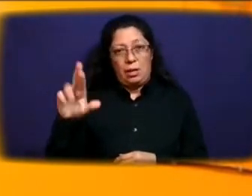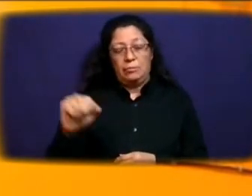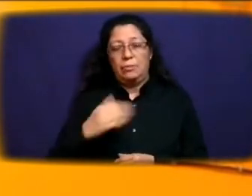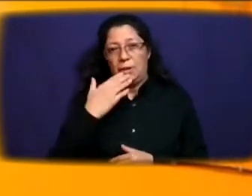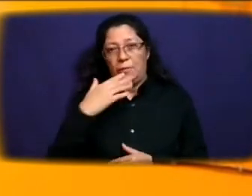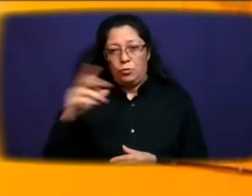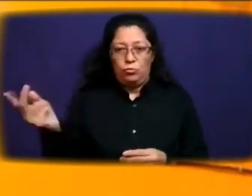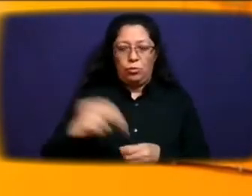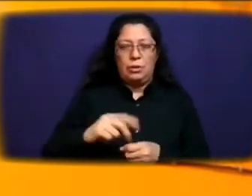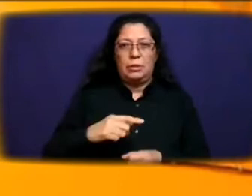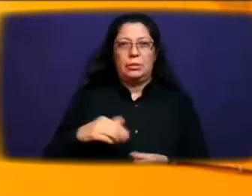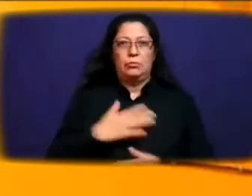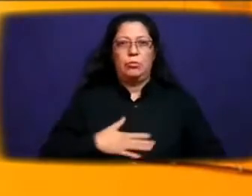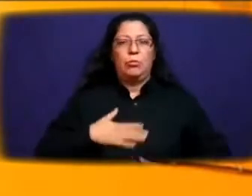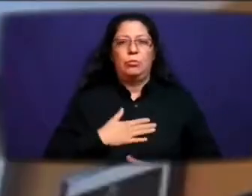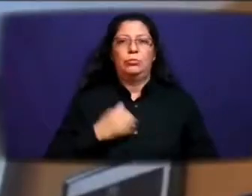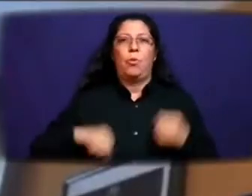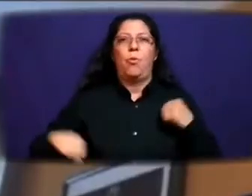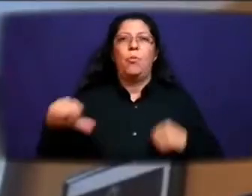show.